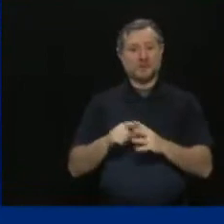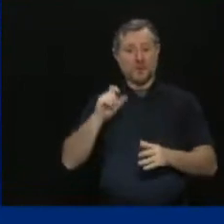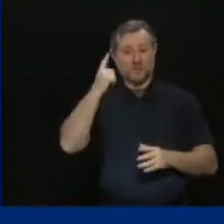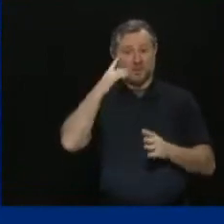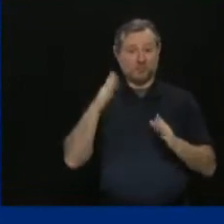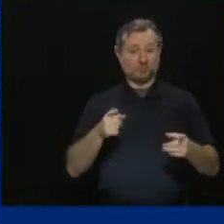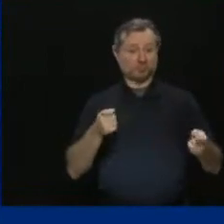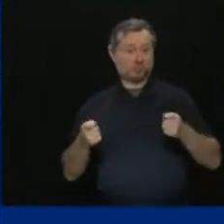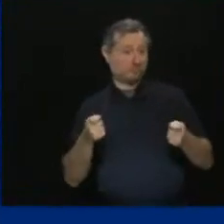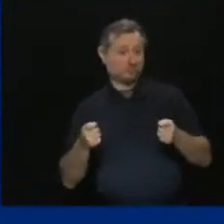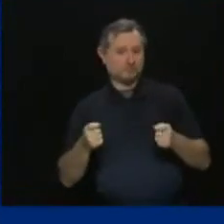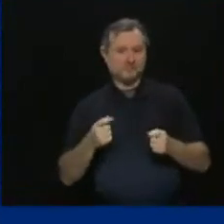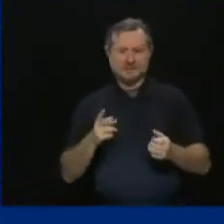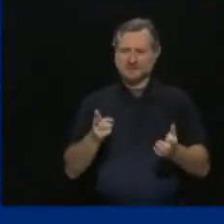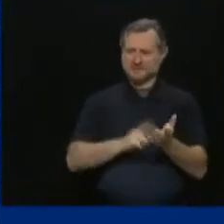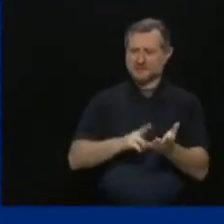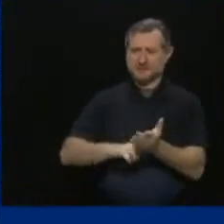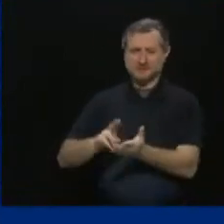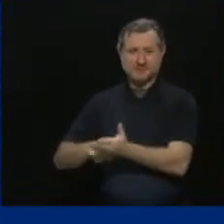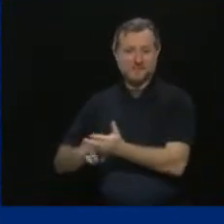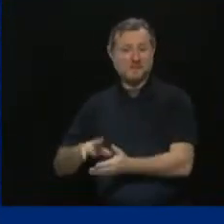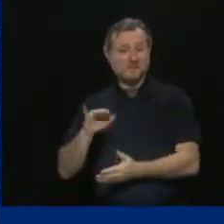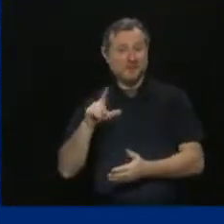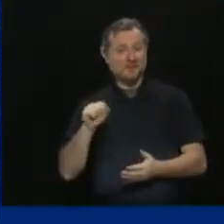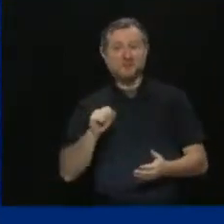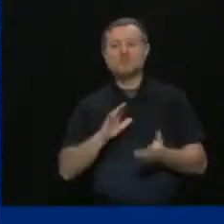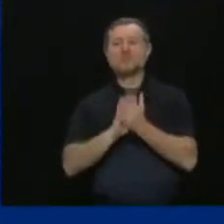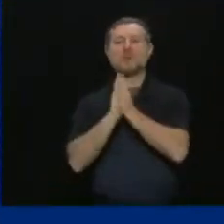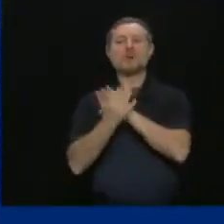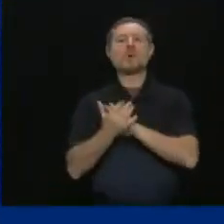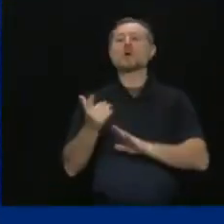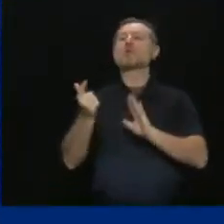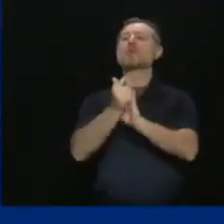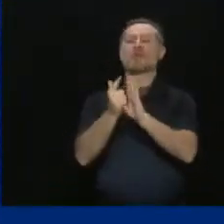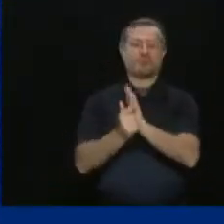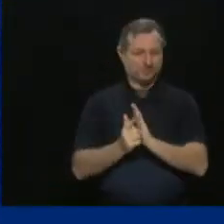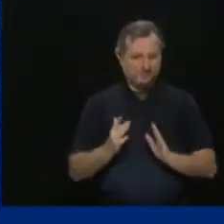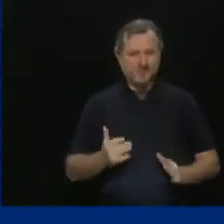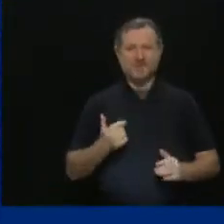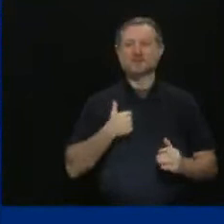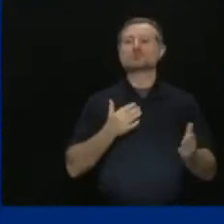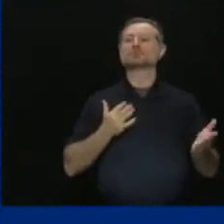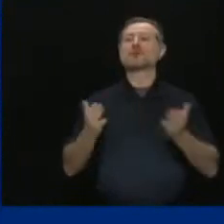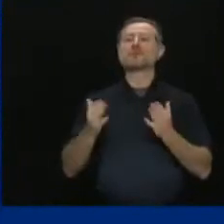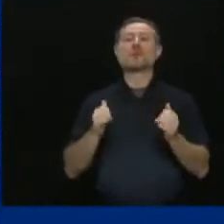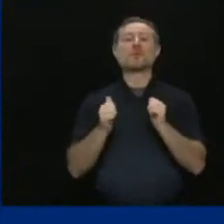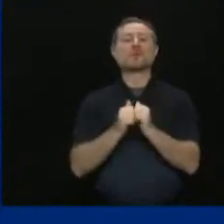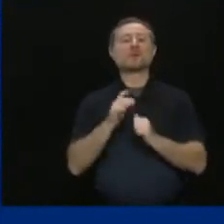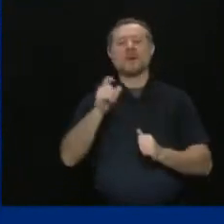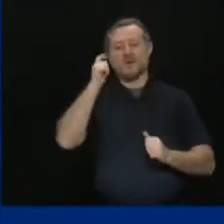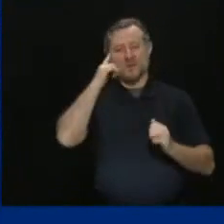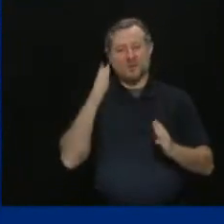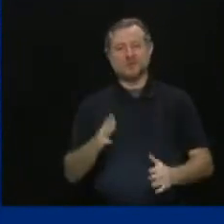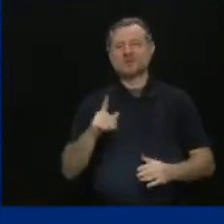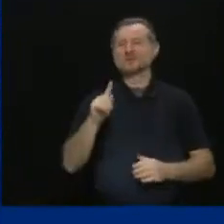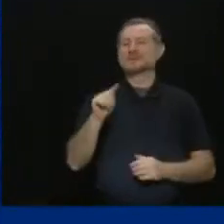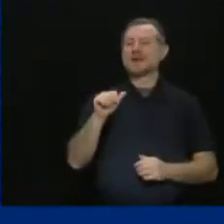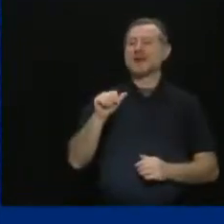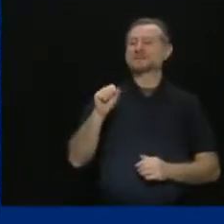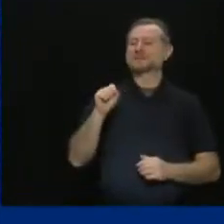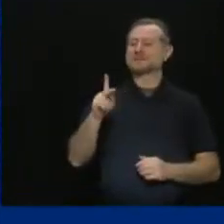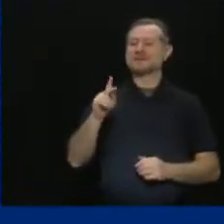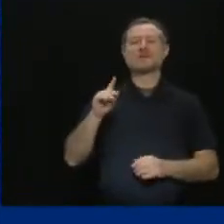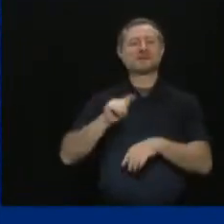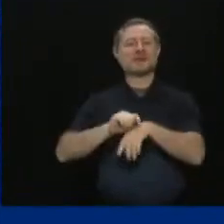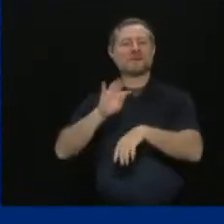to sign them into law. I've served with Governor Hochul on a task force. I know she is deeply